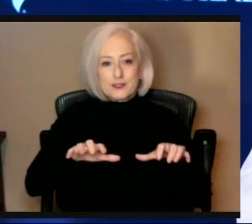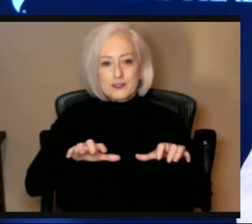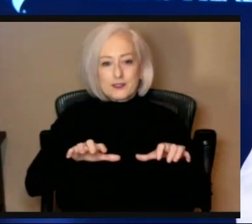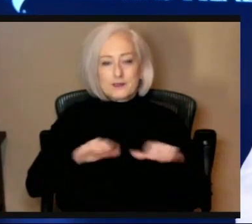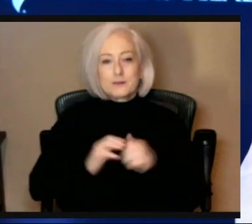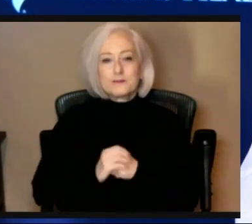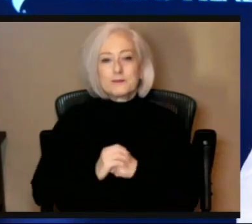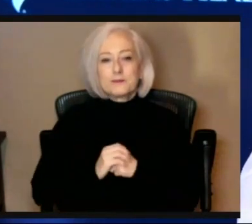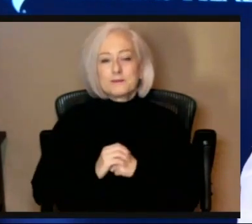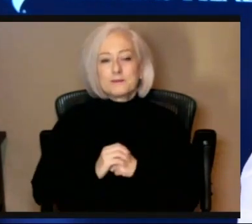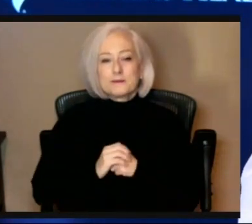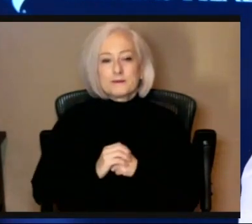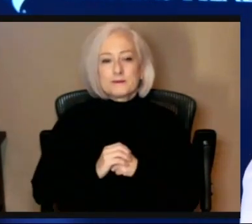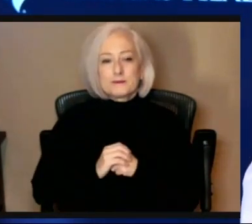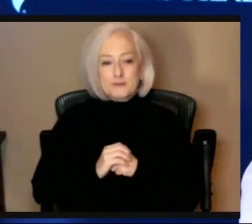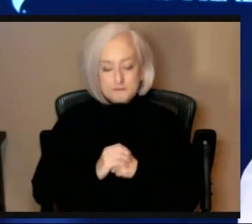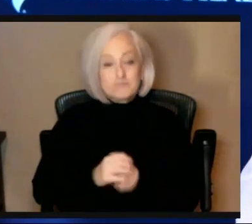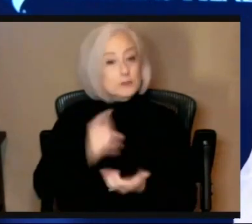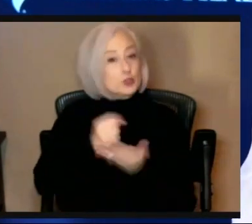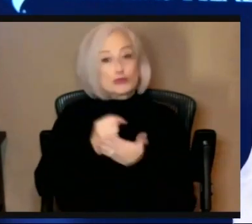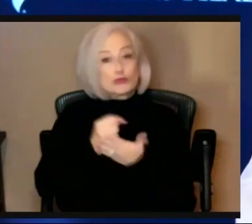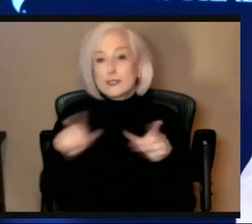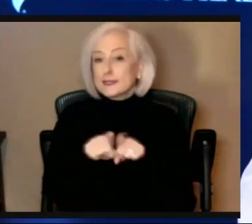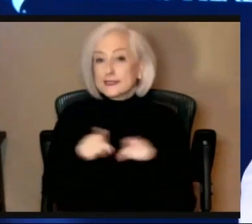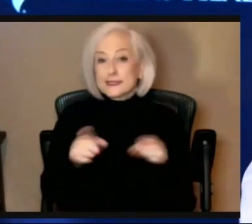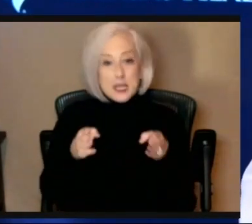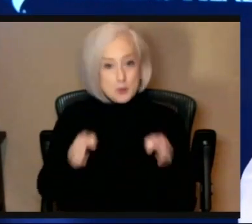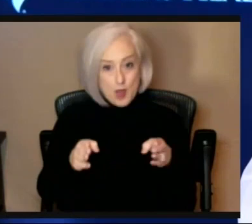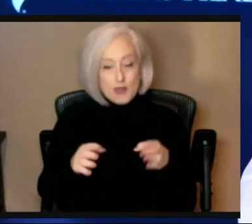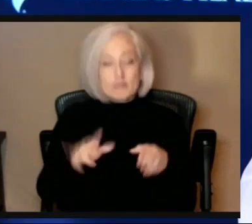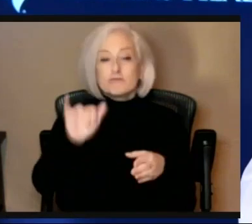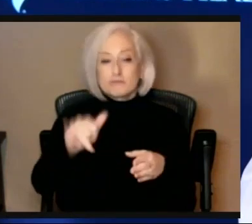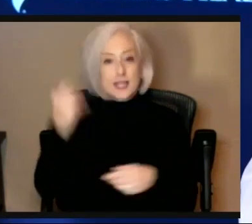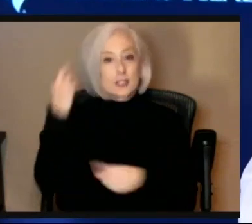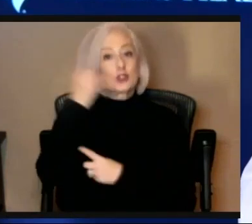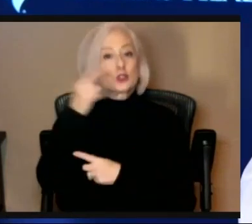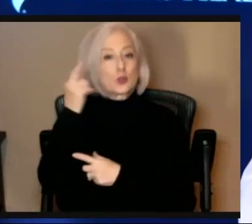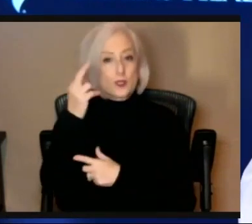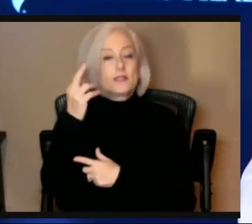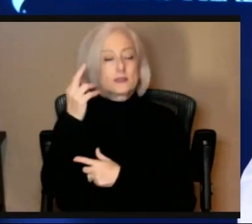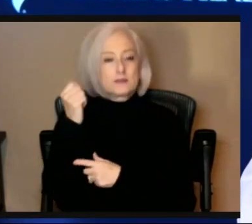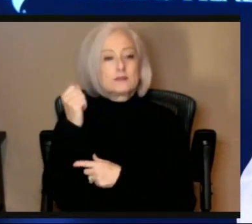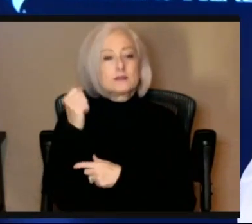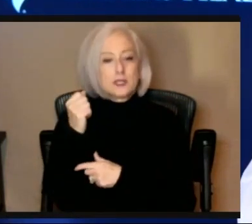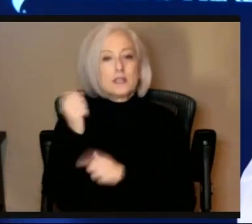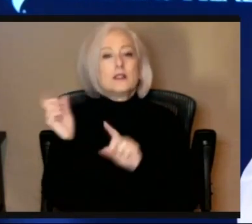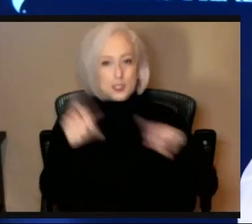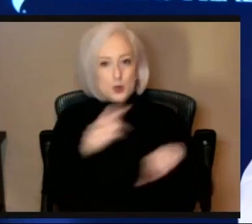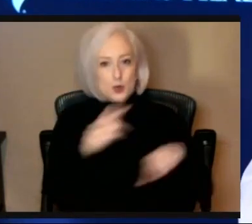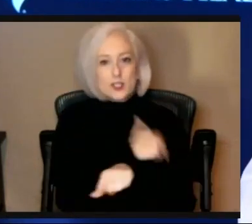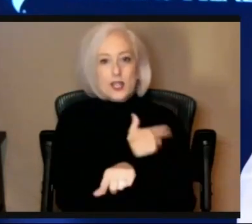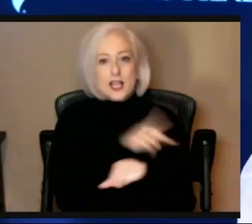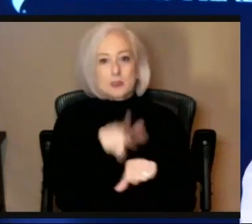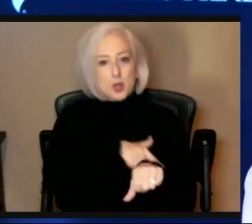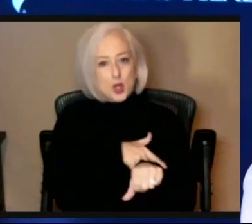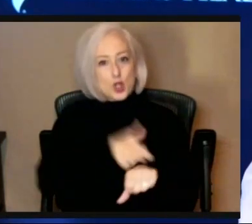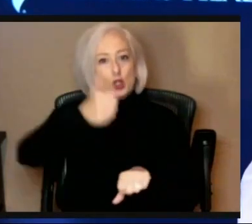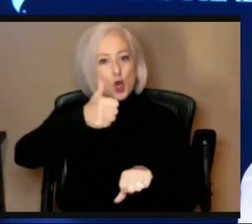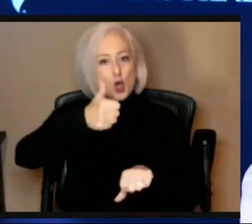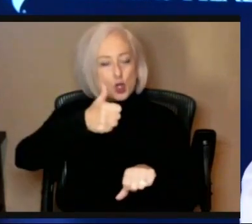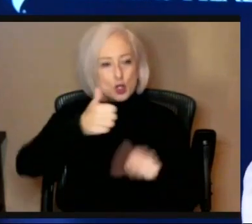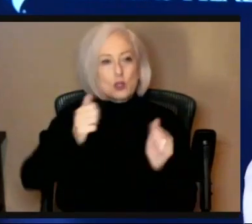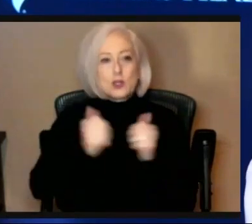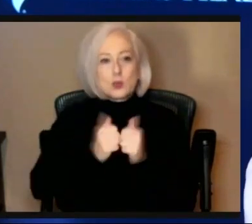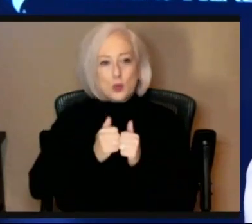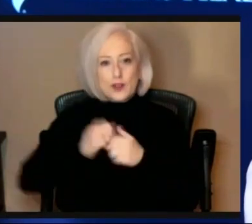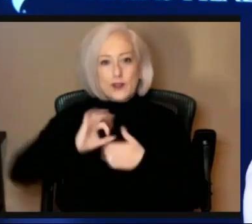can't treat it the same way. So that's the main reason he was in the hospital longer with drains that needed to be